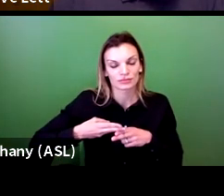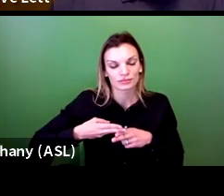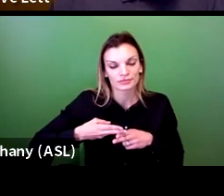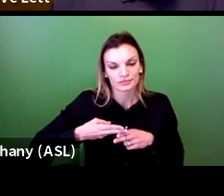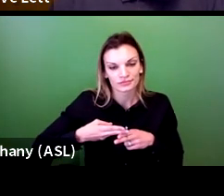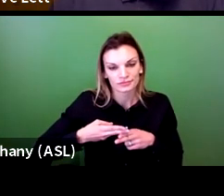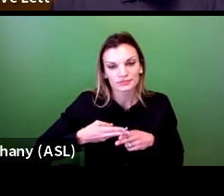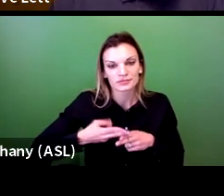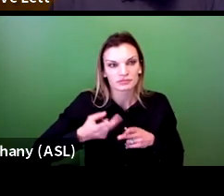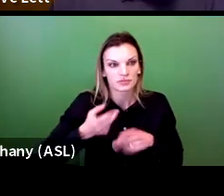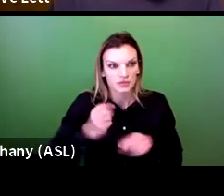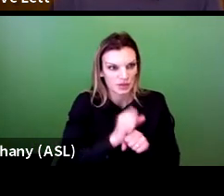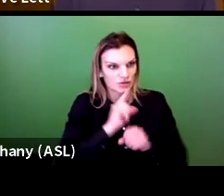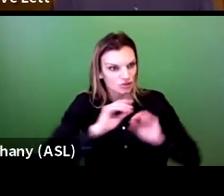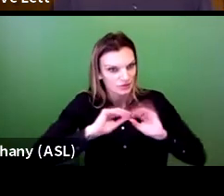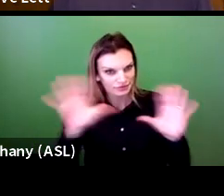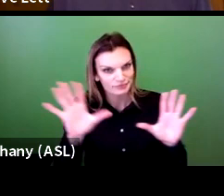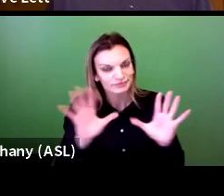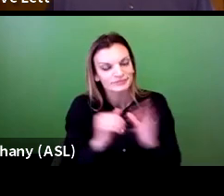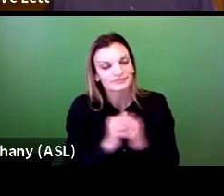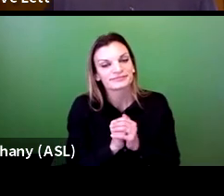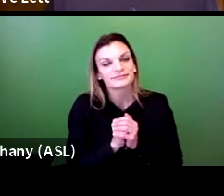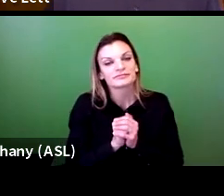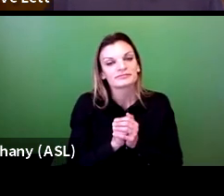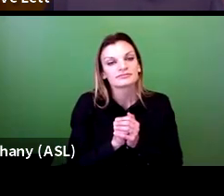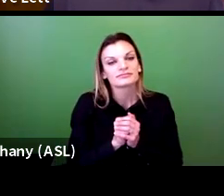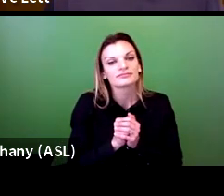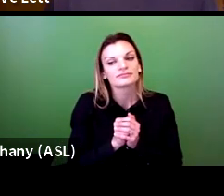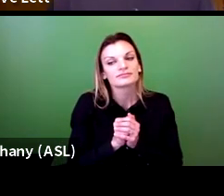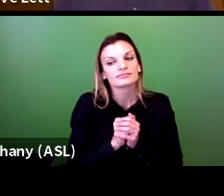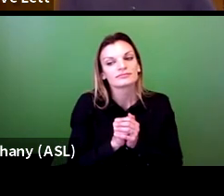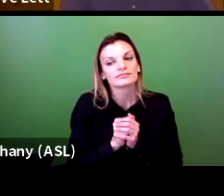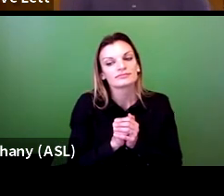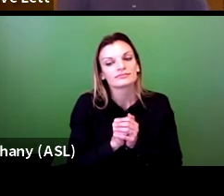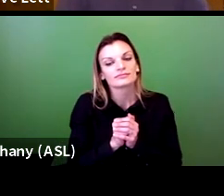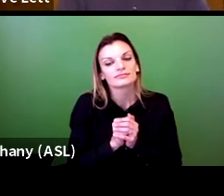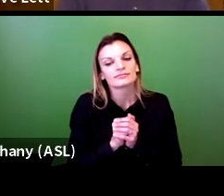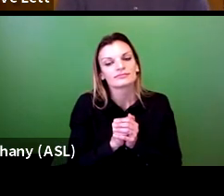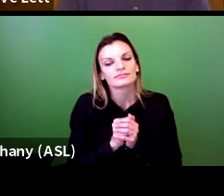worth clarifying. So we were not going to be, we the Department of State staff,